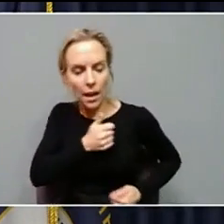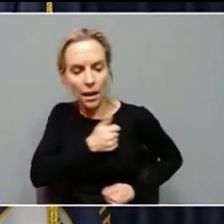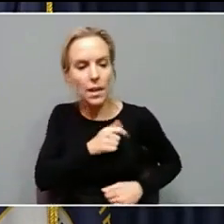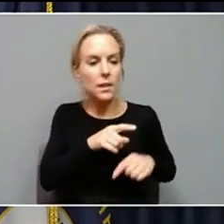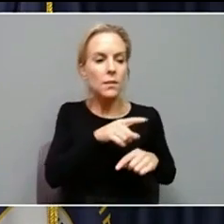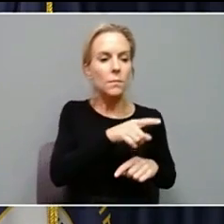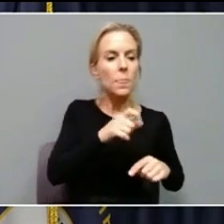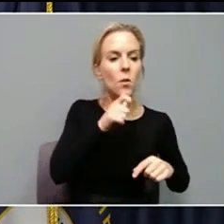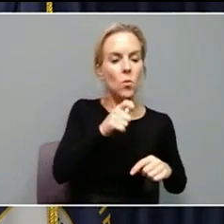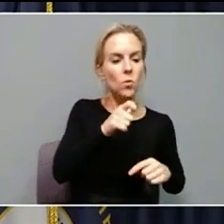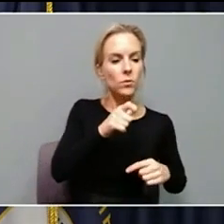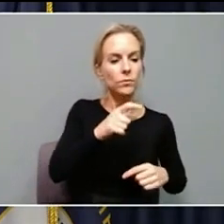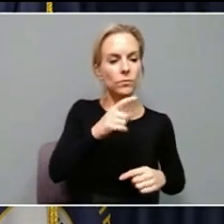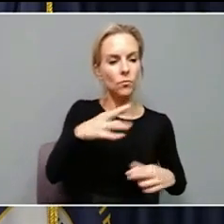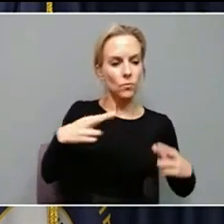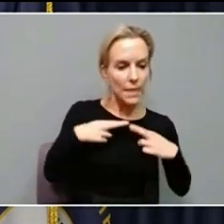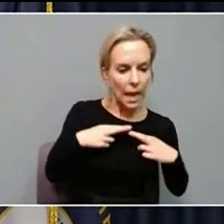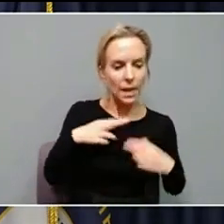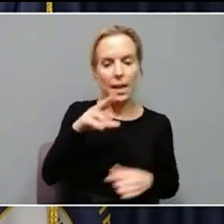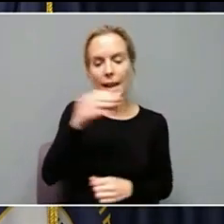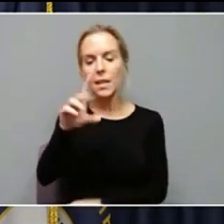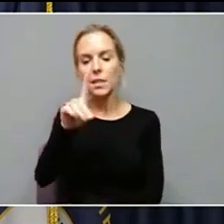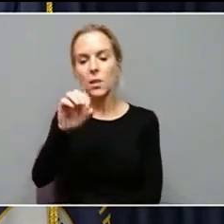DOD contractors.